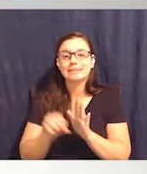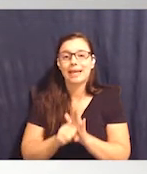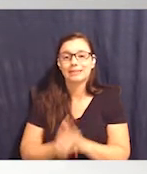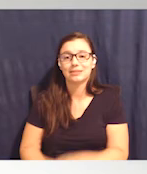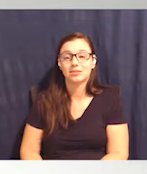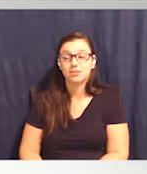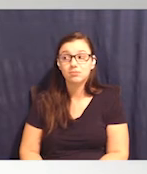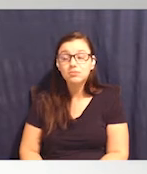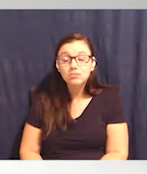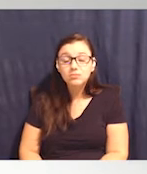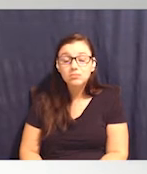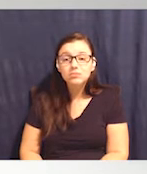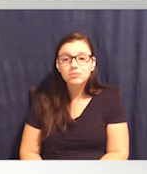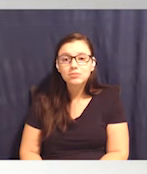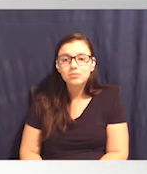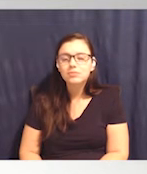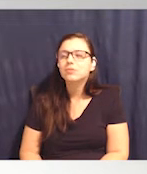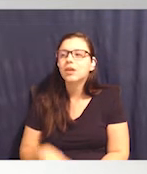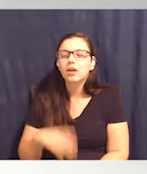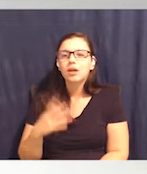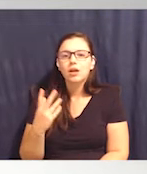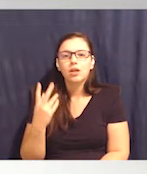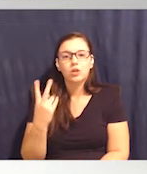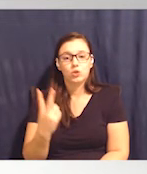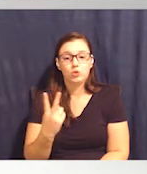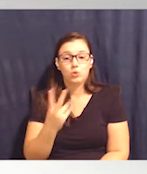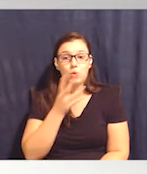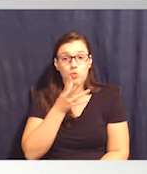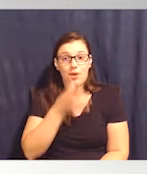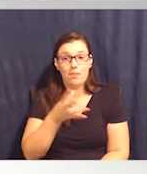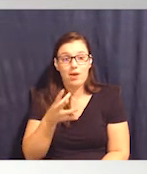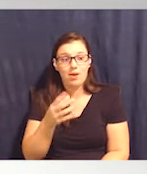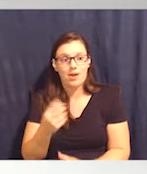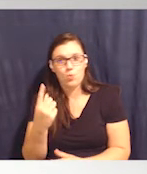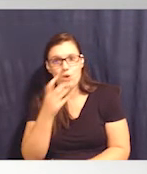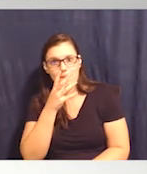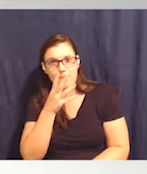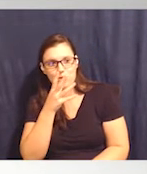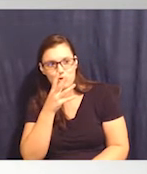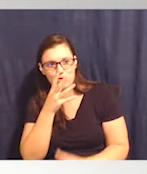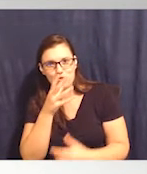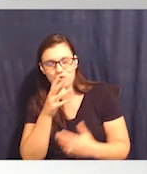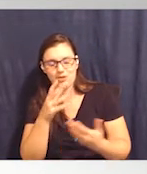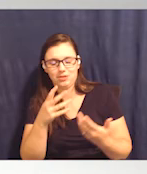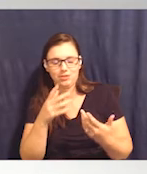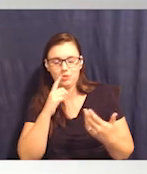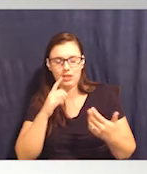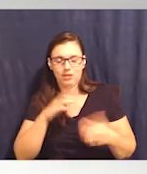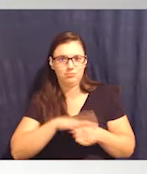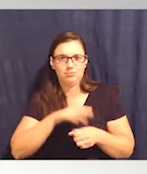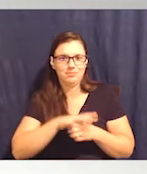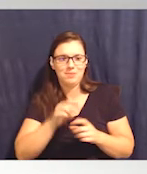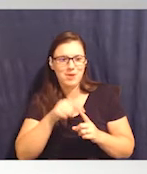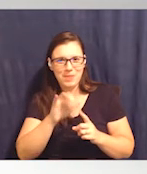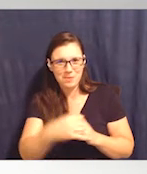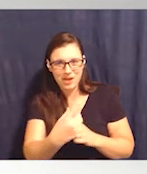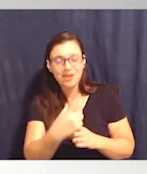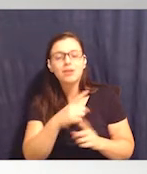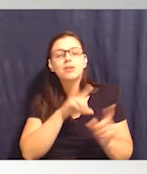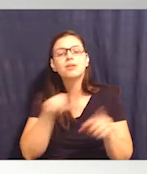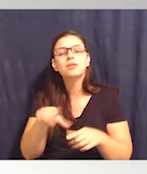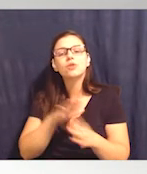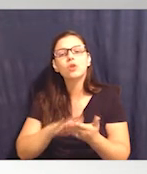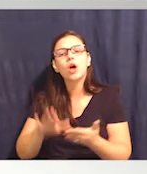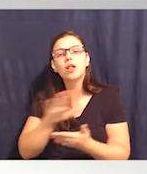The two grandmothers and the mother were up in arms over that one. He wound up at a college called Radford University, which is in